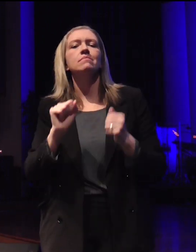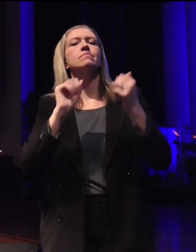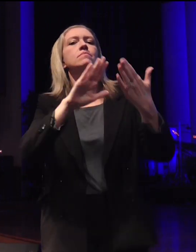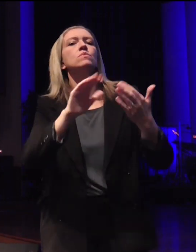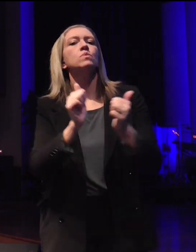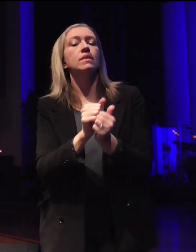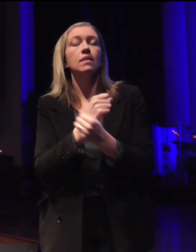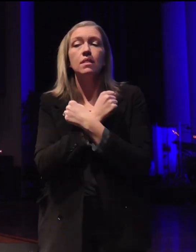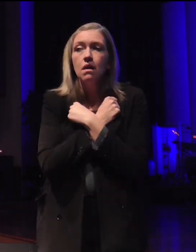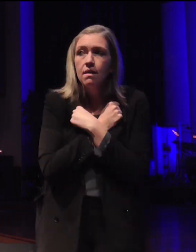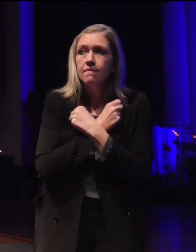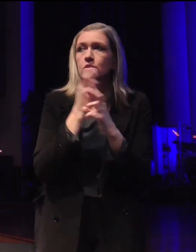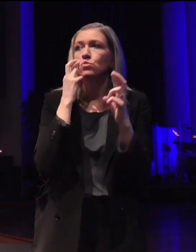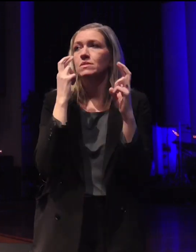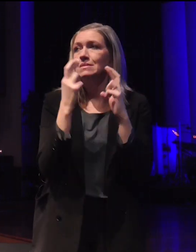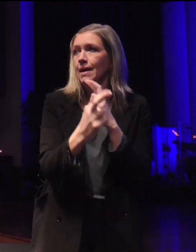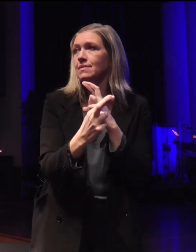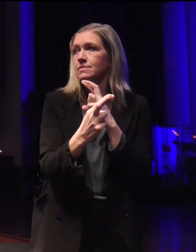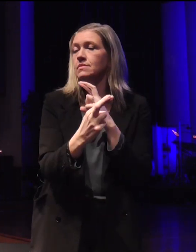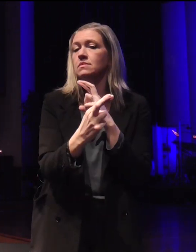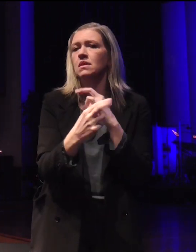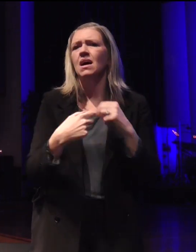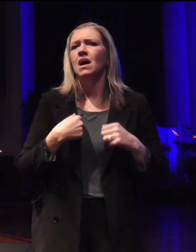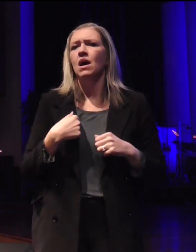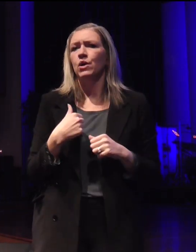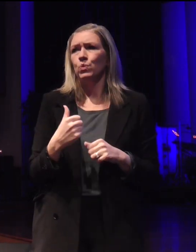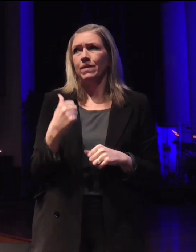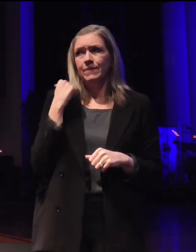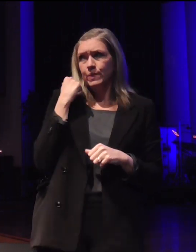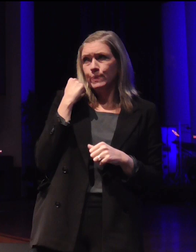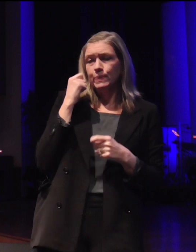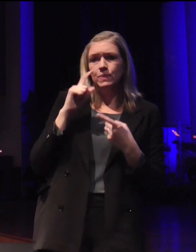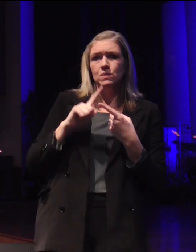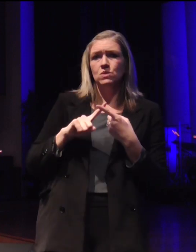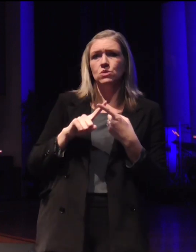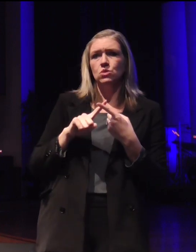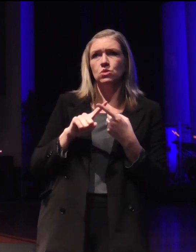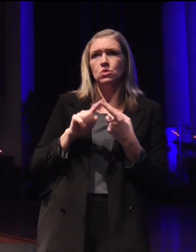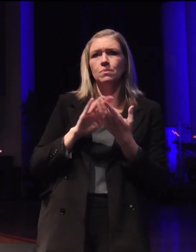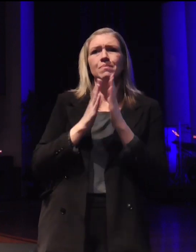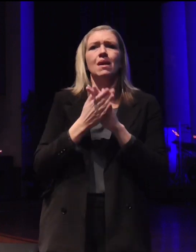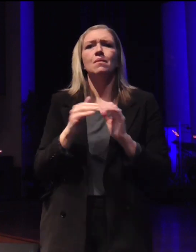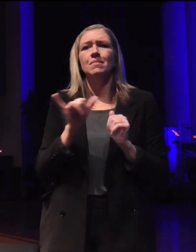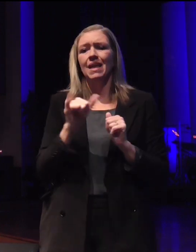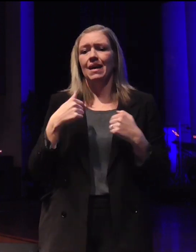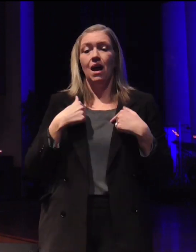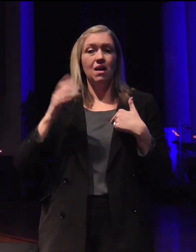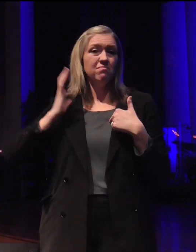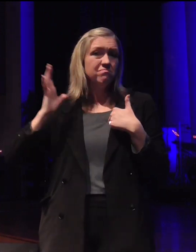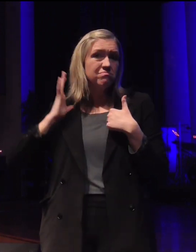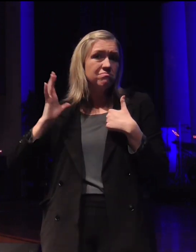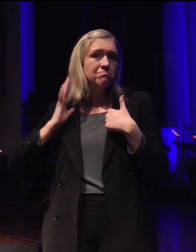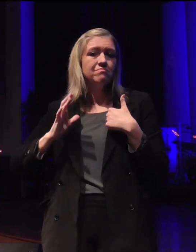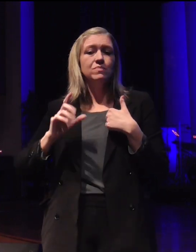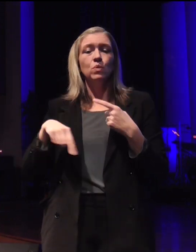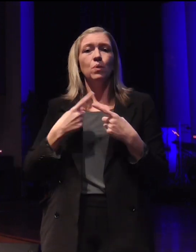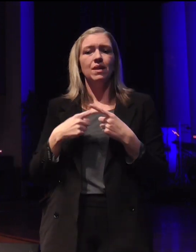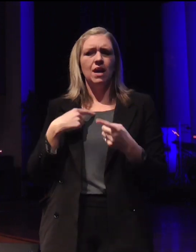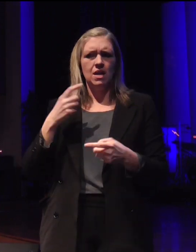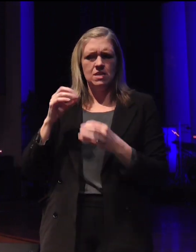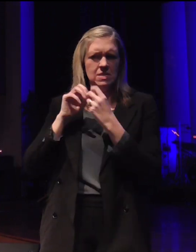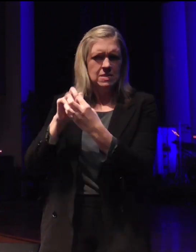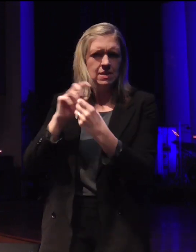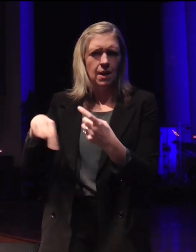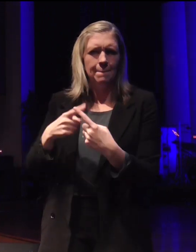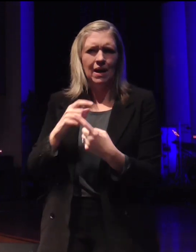and respect. And I refuse to be like Michelle Medrano was when she was arguing about Santa Claus,